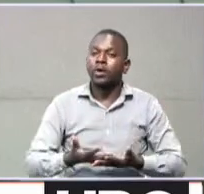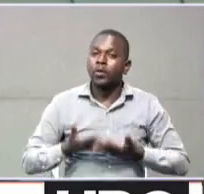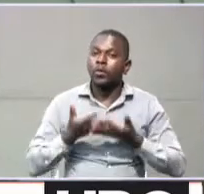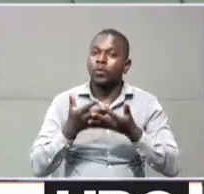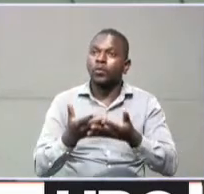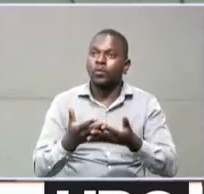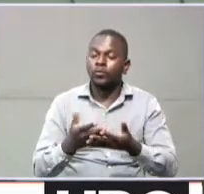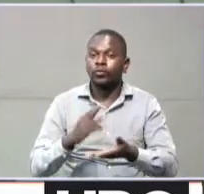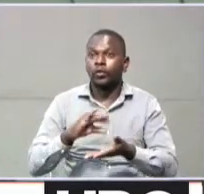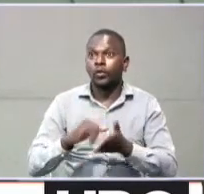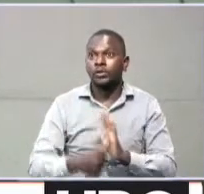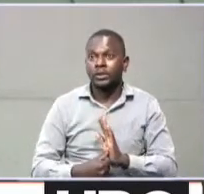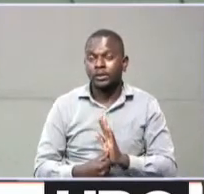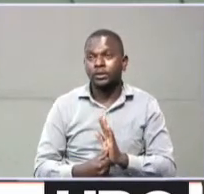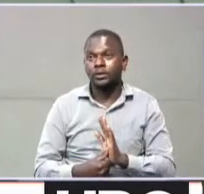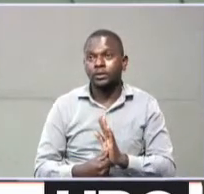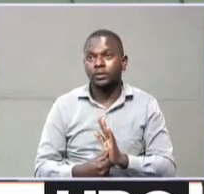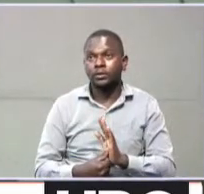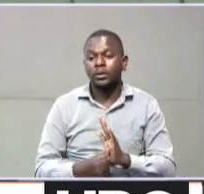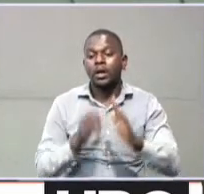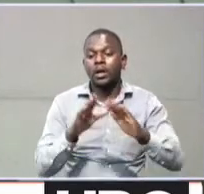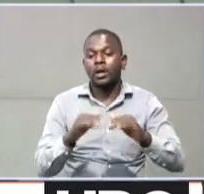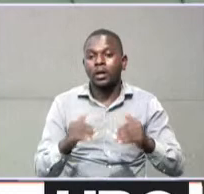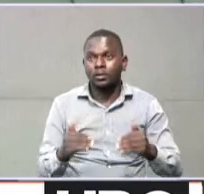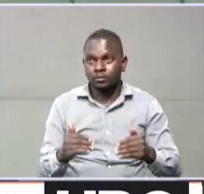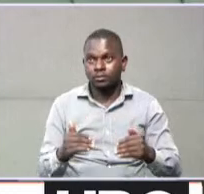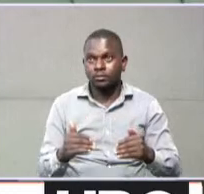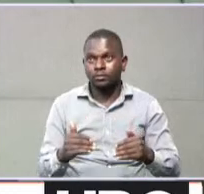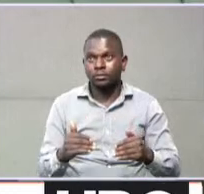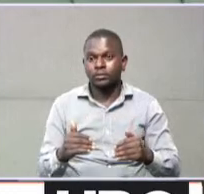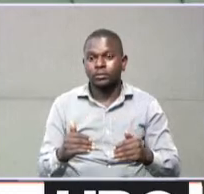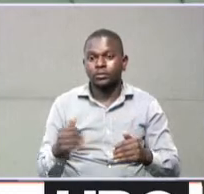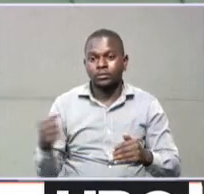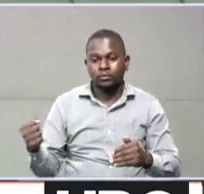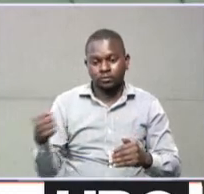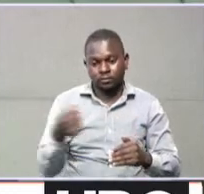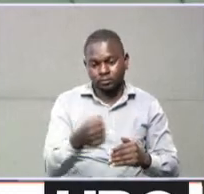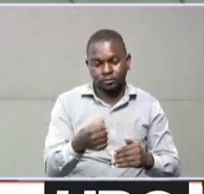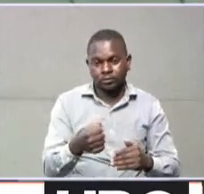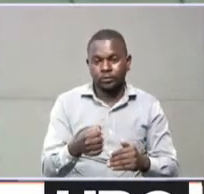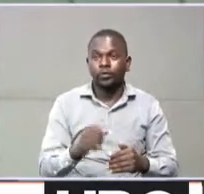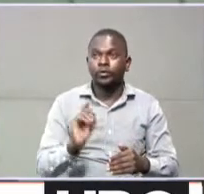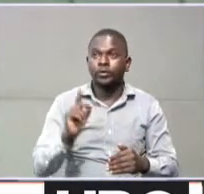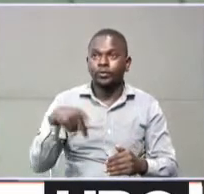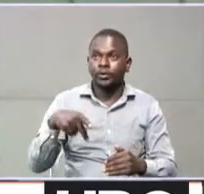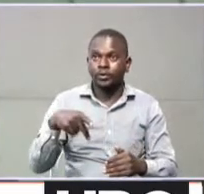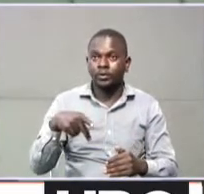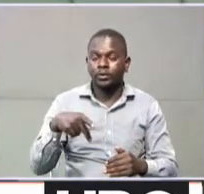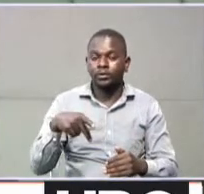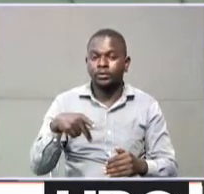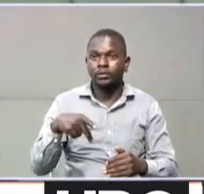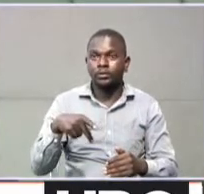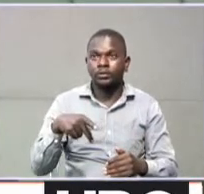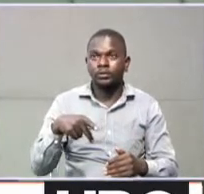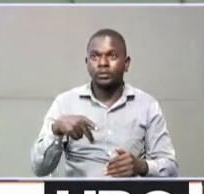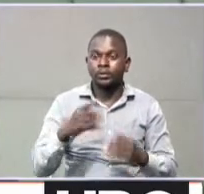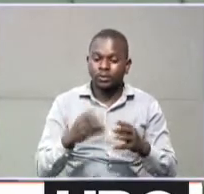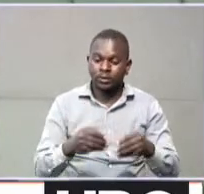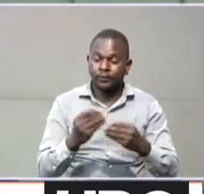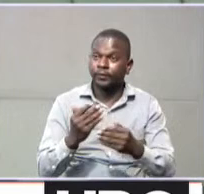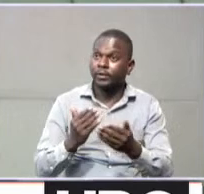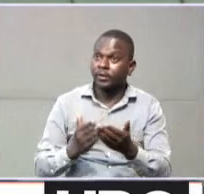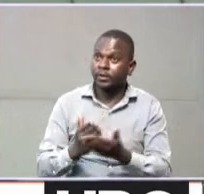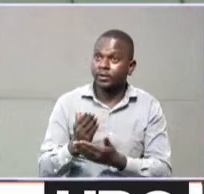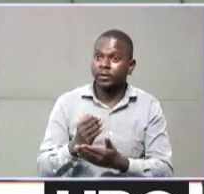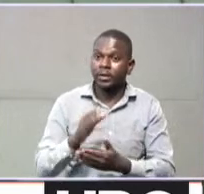concerns on how to place members of parliament belonging to the democratic party given the fact